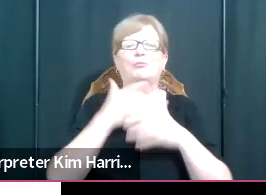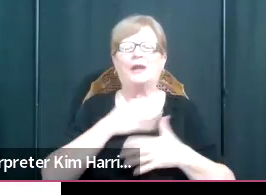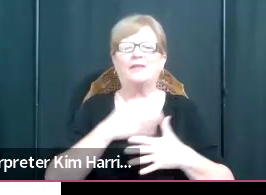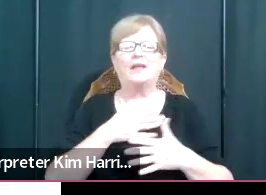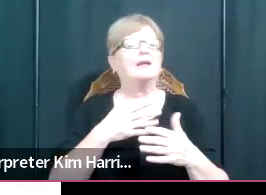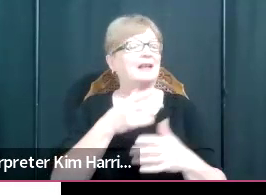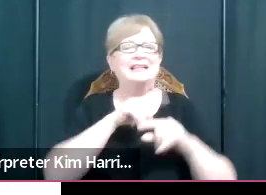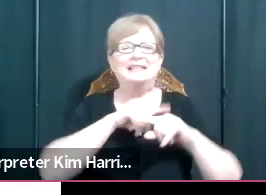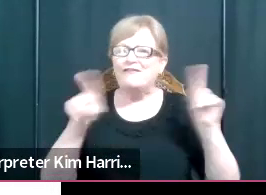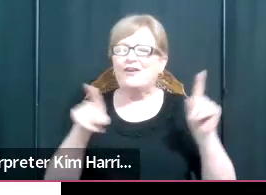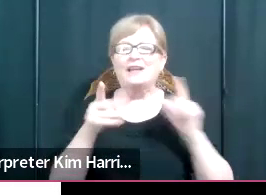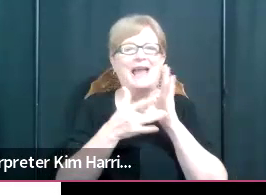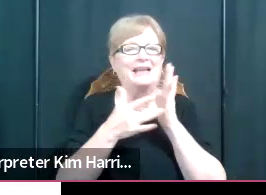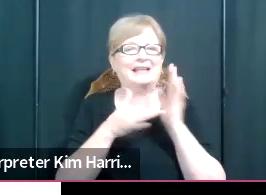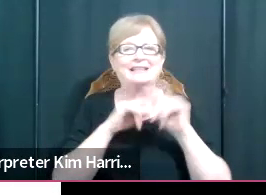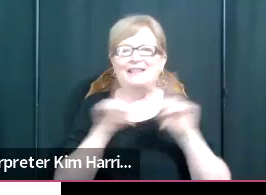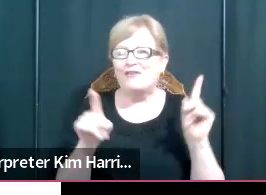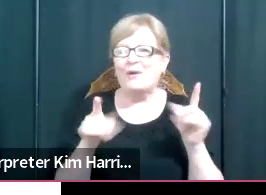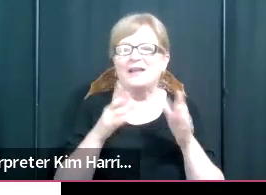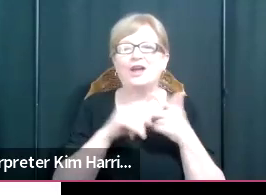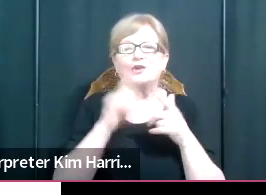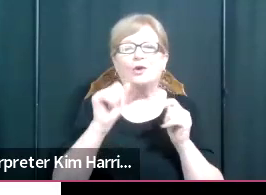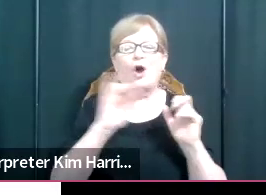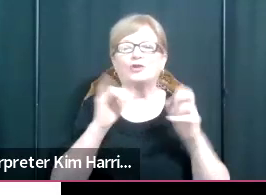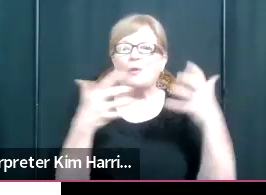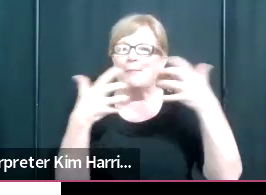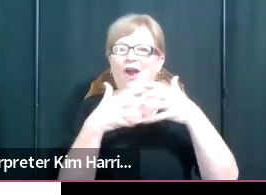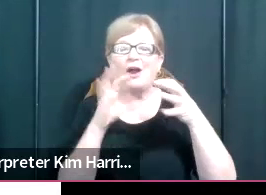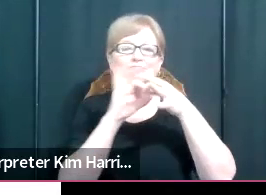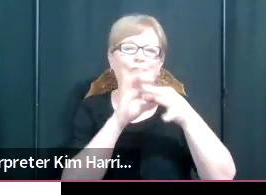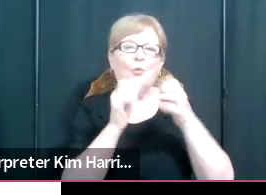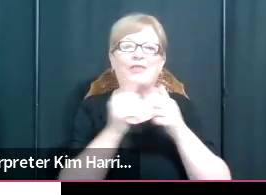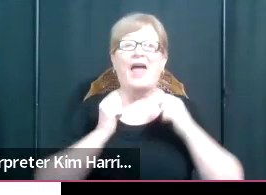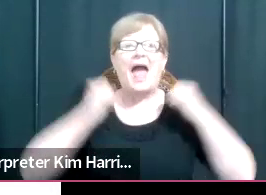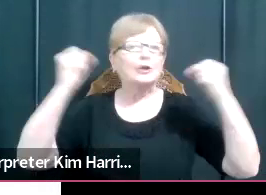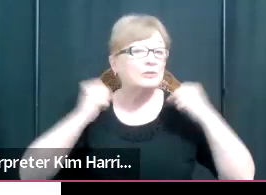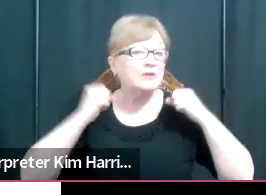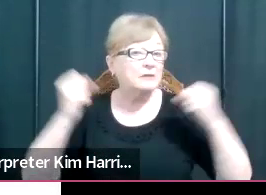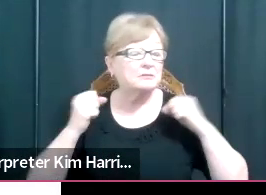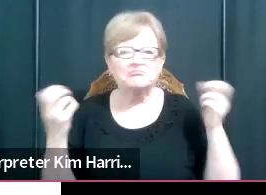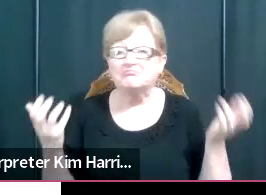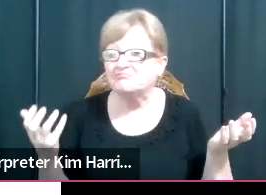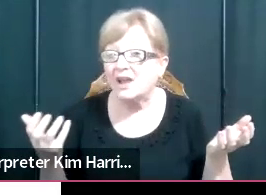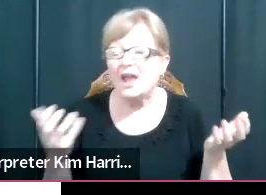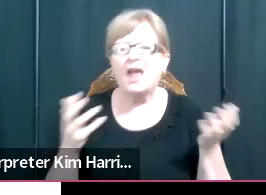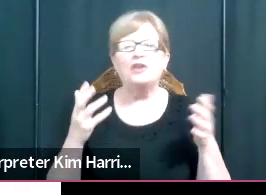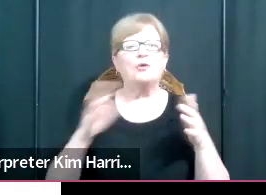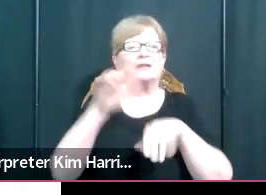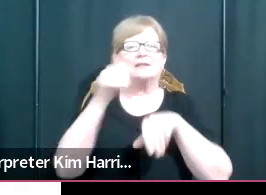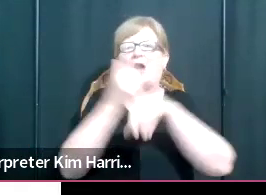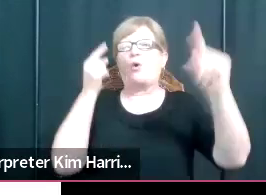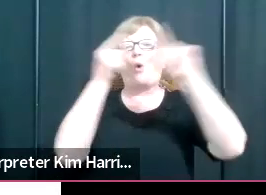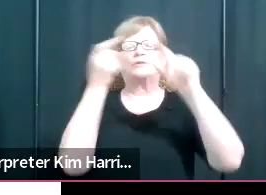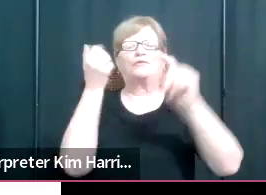have the different techniques available in there. You can also pair it with exercises and set goals for yourself that have